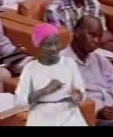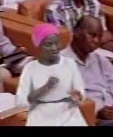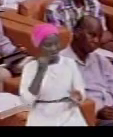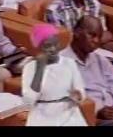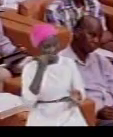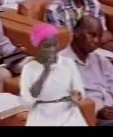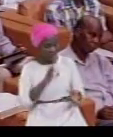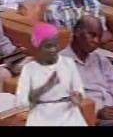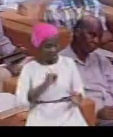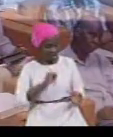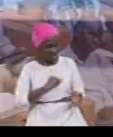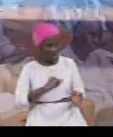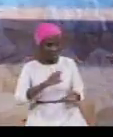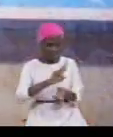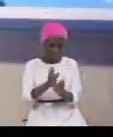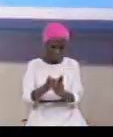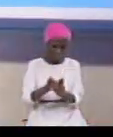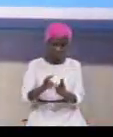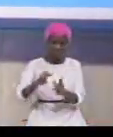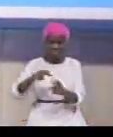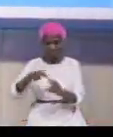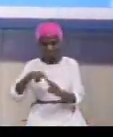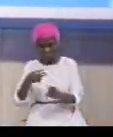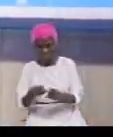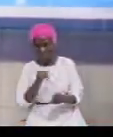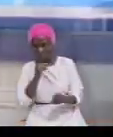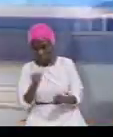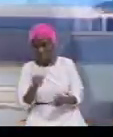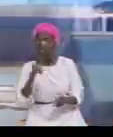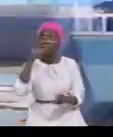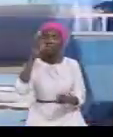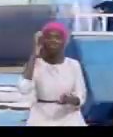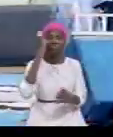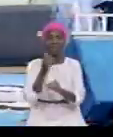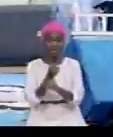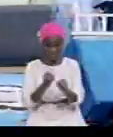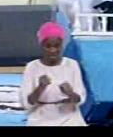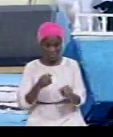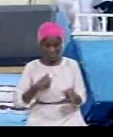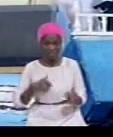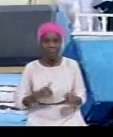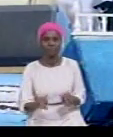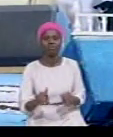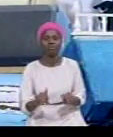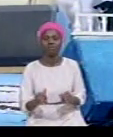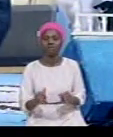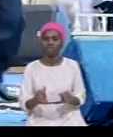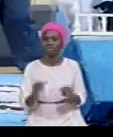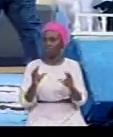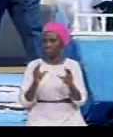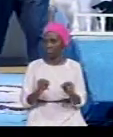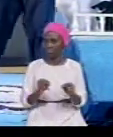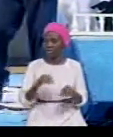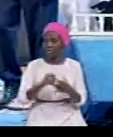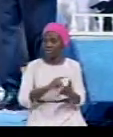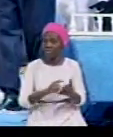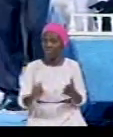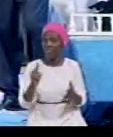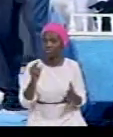or not, it will save me. That's the condition. Look at verse 20. In verse 20, it says,